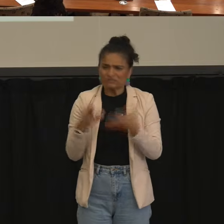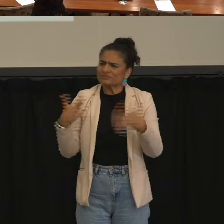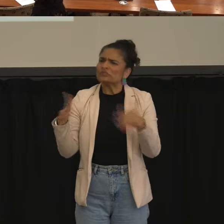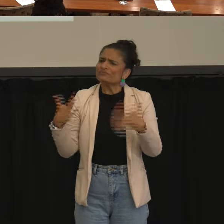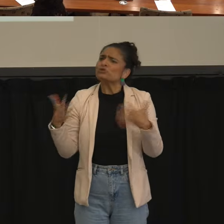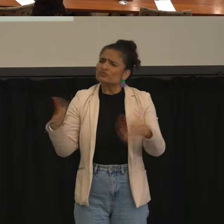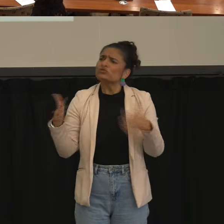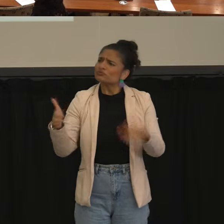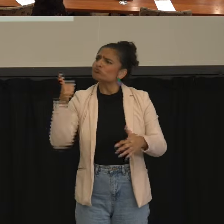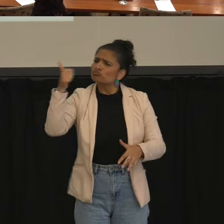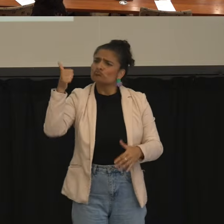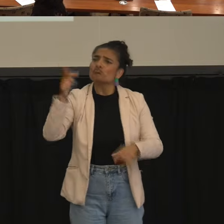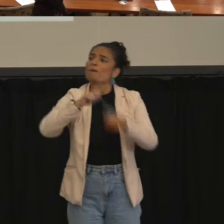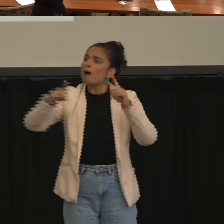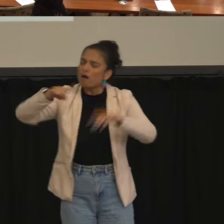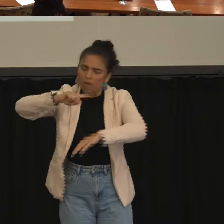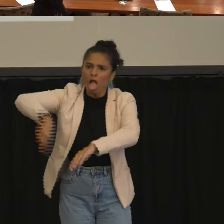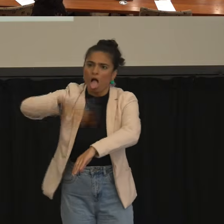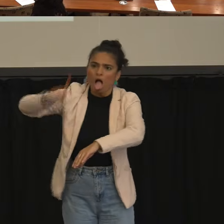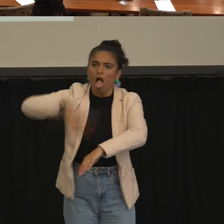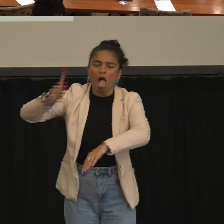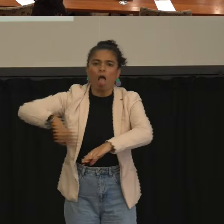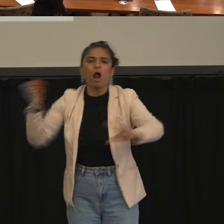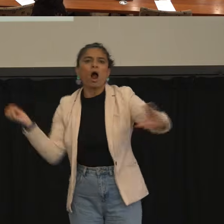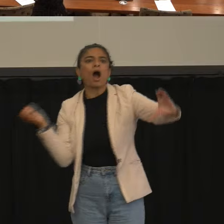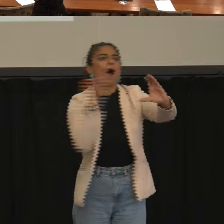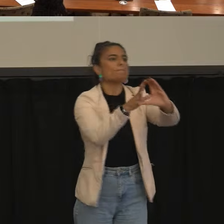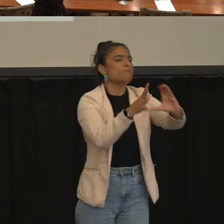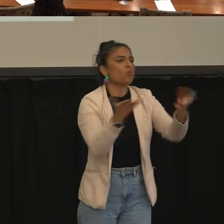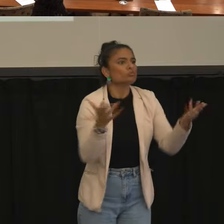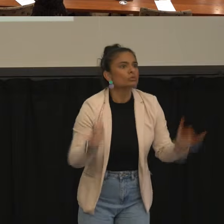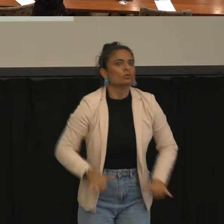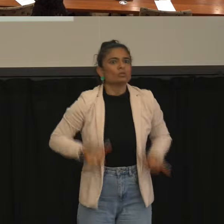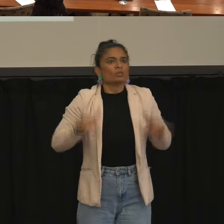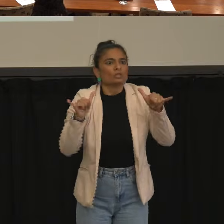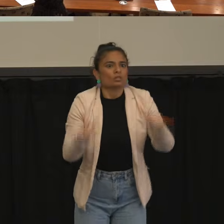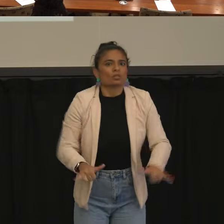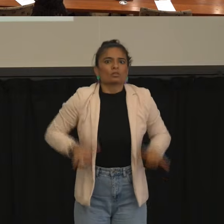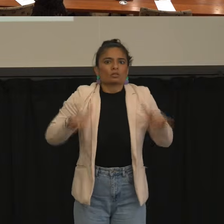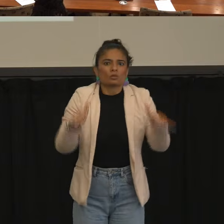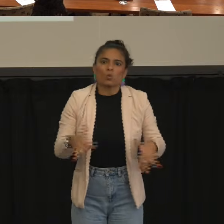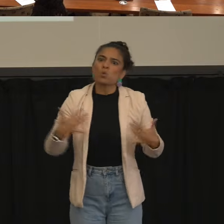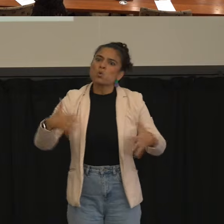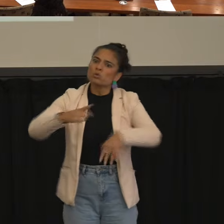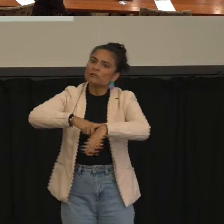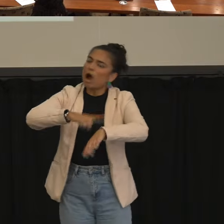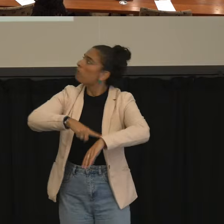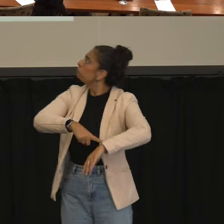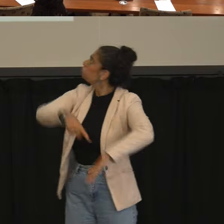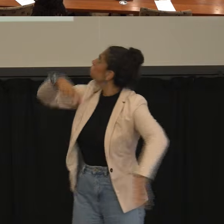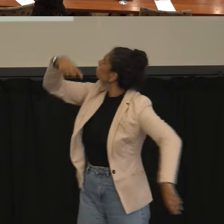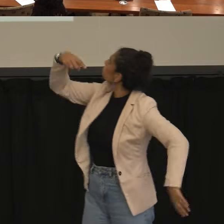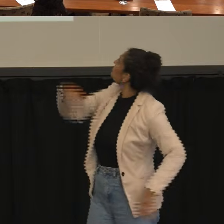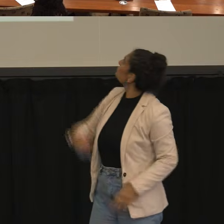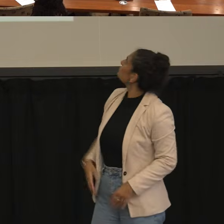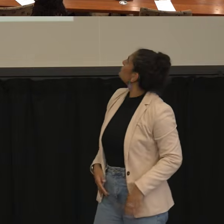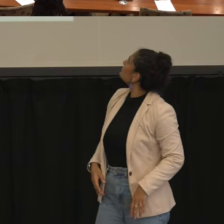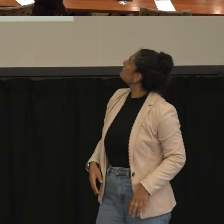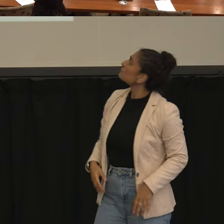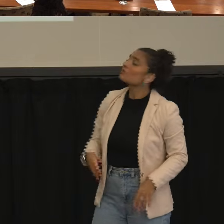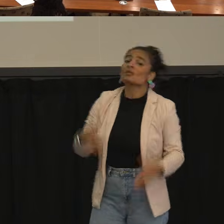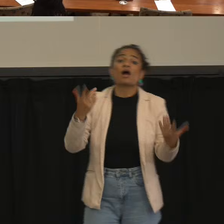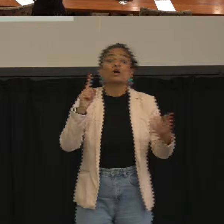upload. And so we edited everything, but the process of actually uploading all that information, all that material,